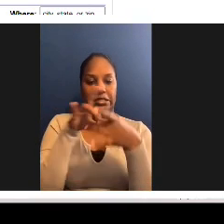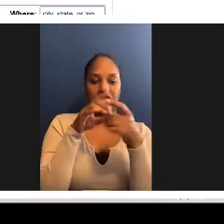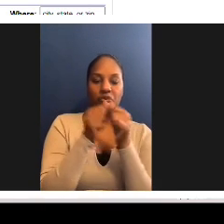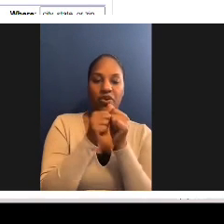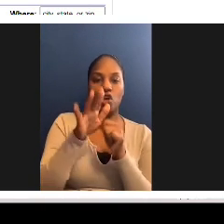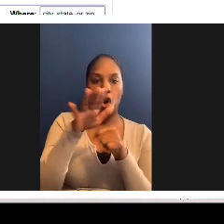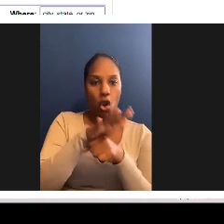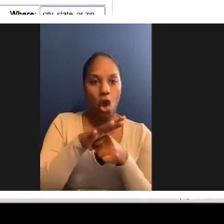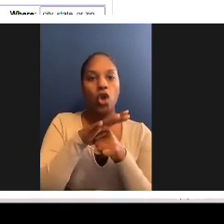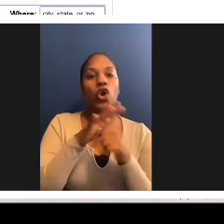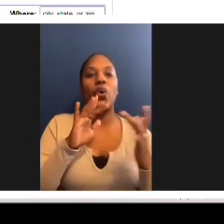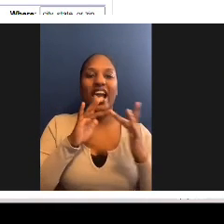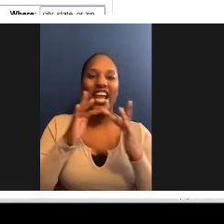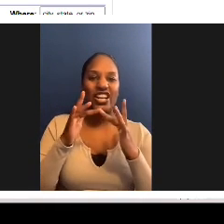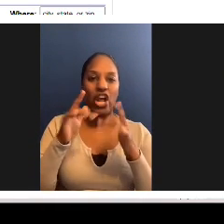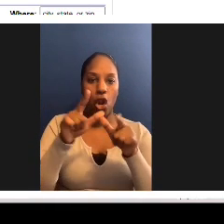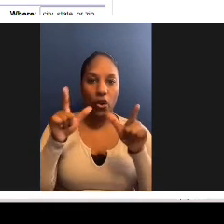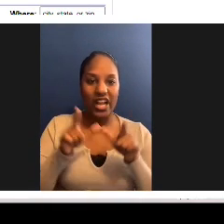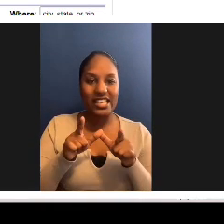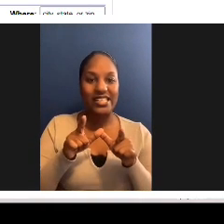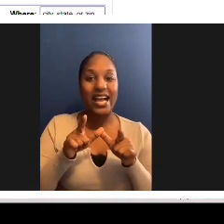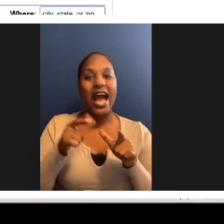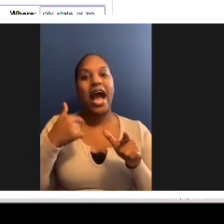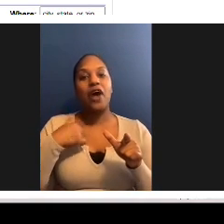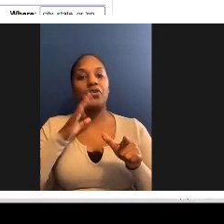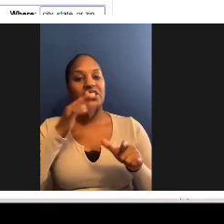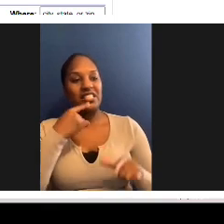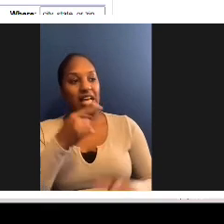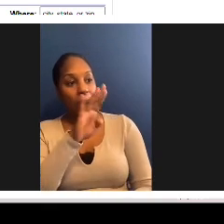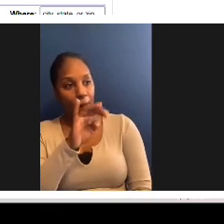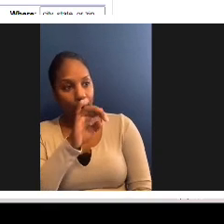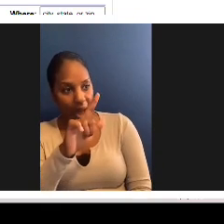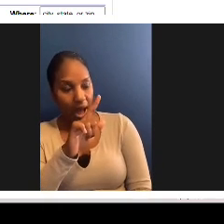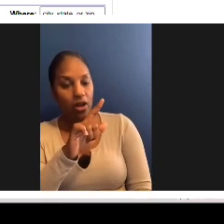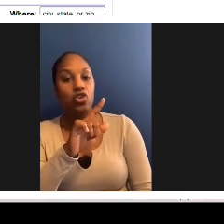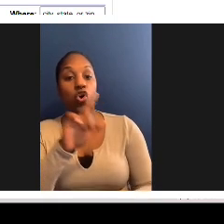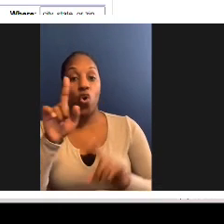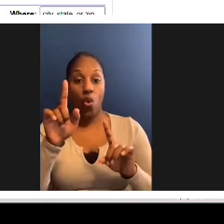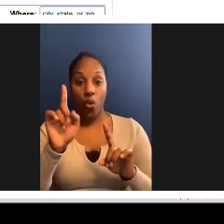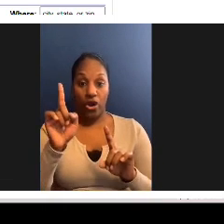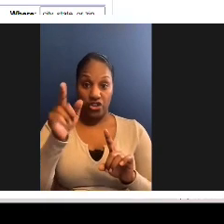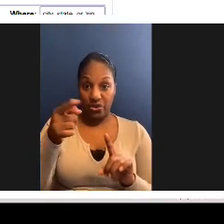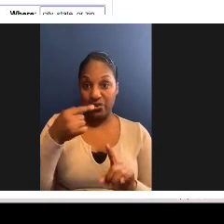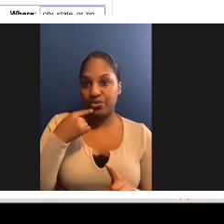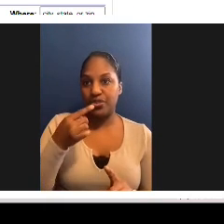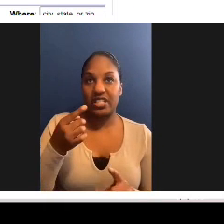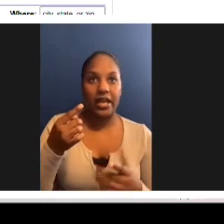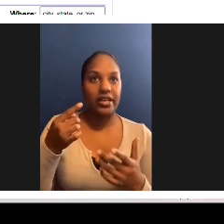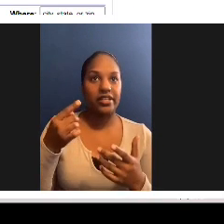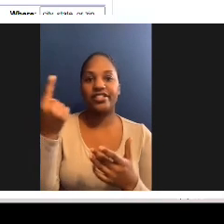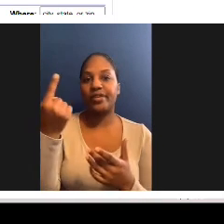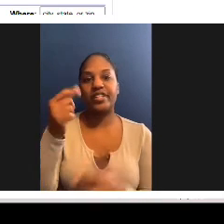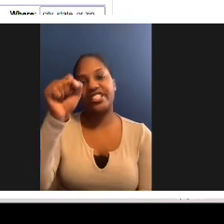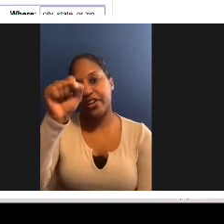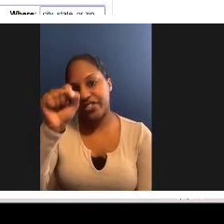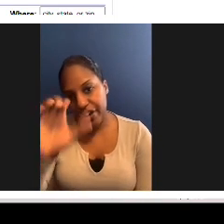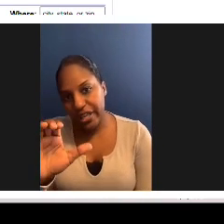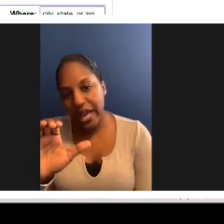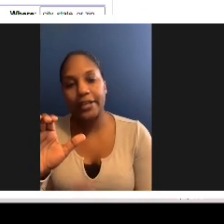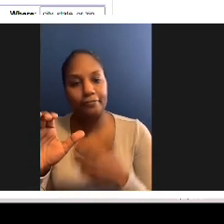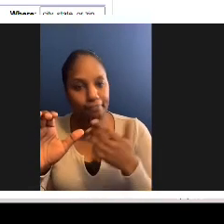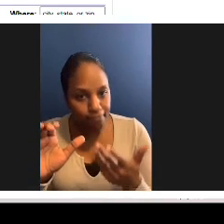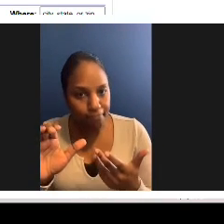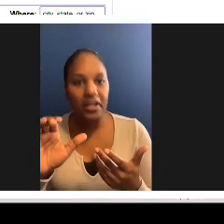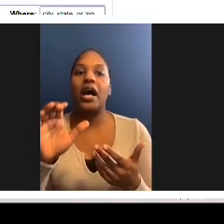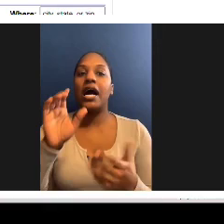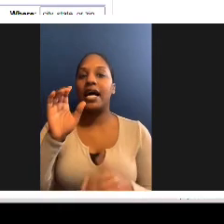location. So ours here may say Bell. Where you're at, there may be saying something about South Carolina. So this